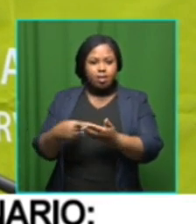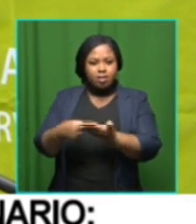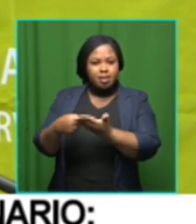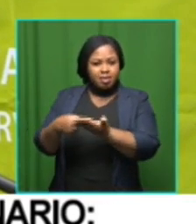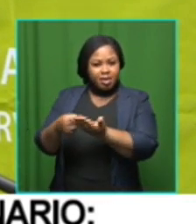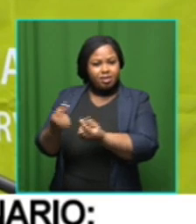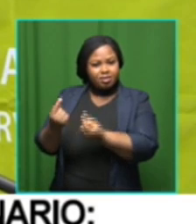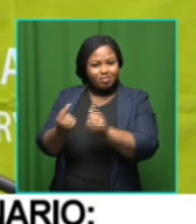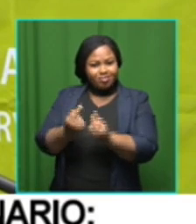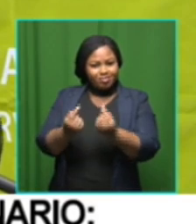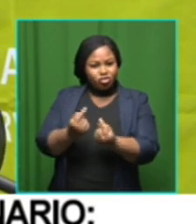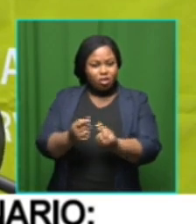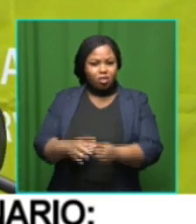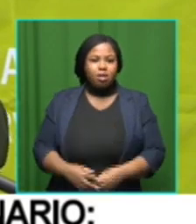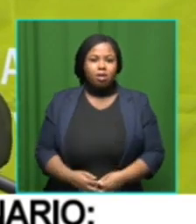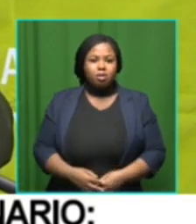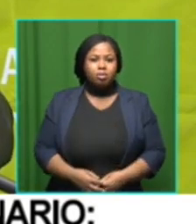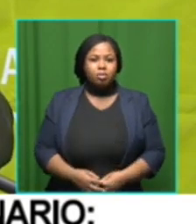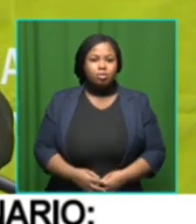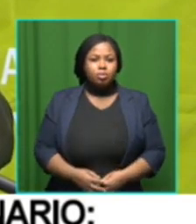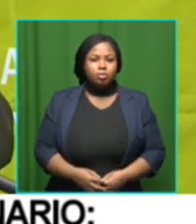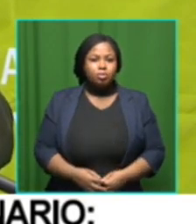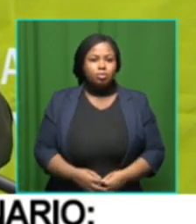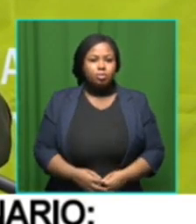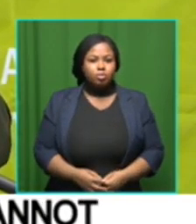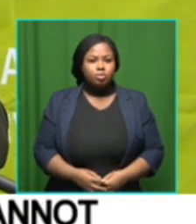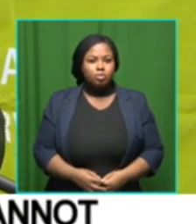our Alt-Delete,